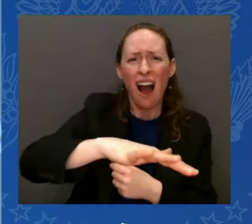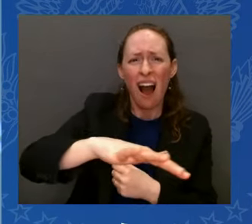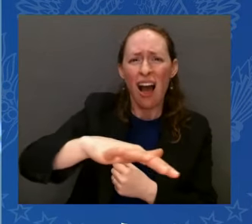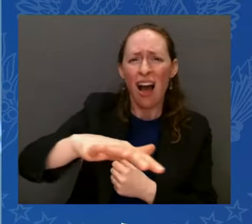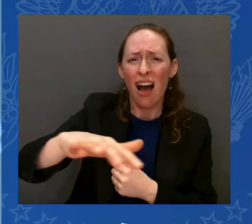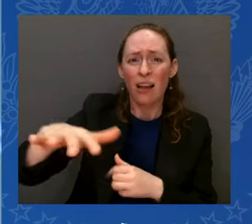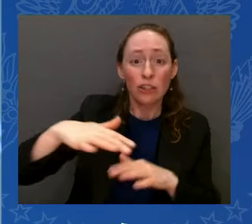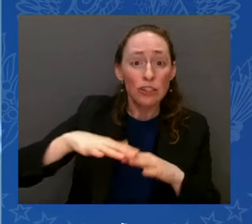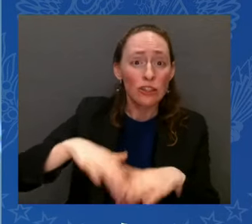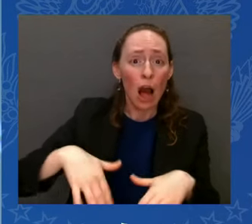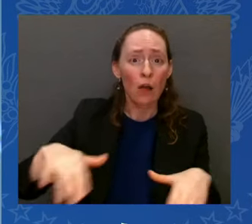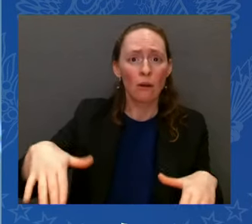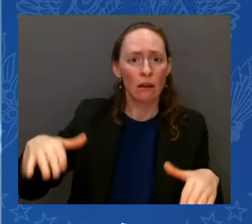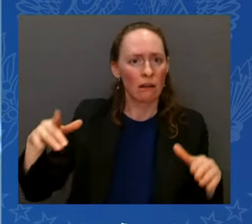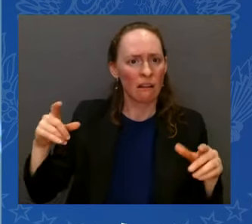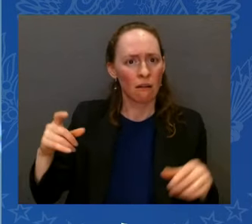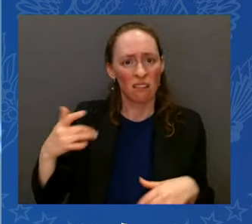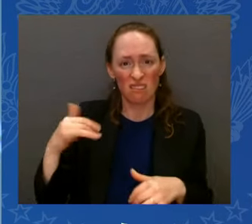$35.